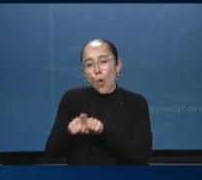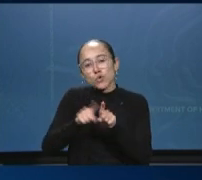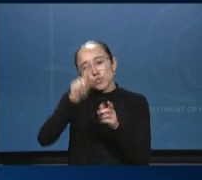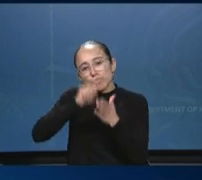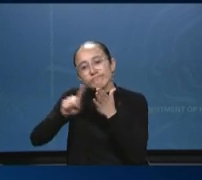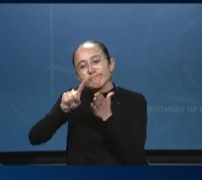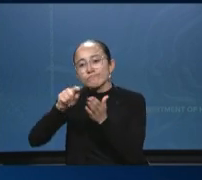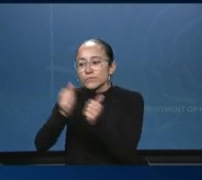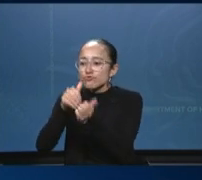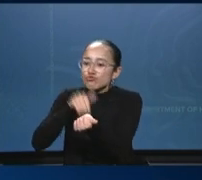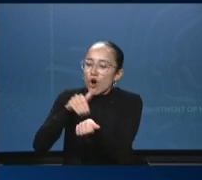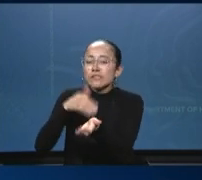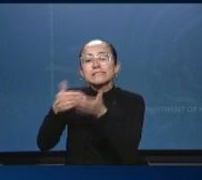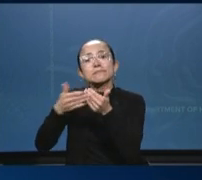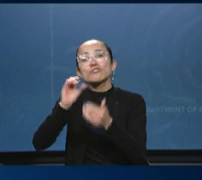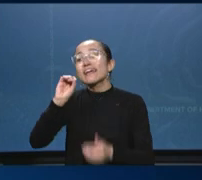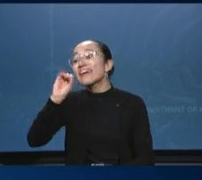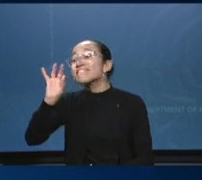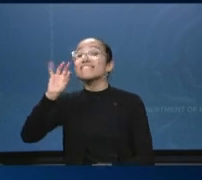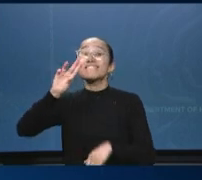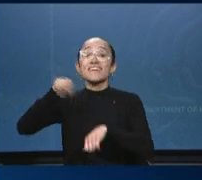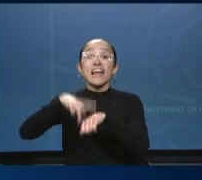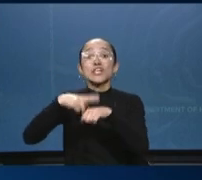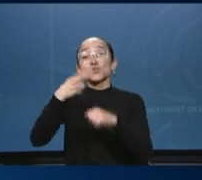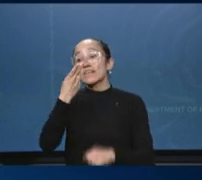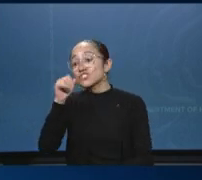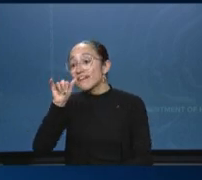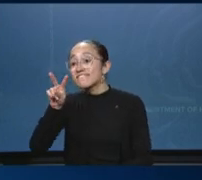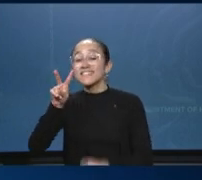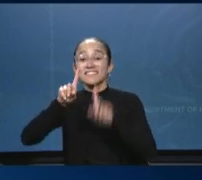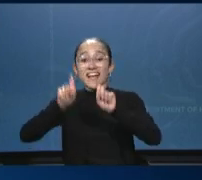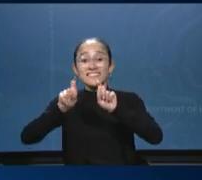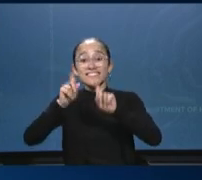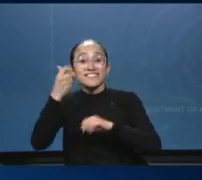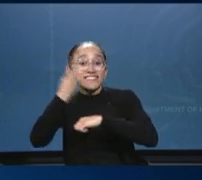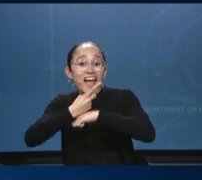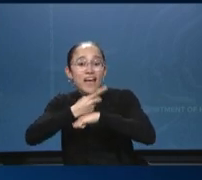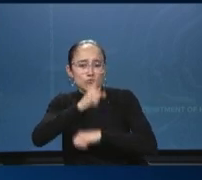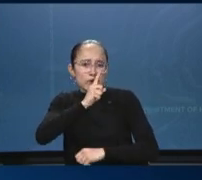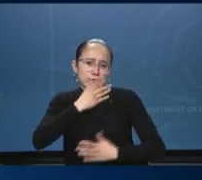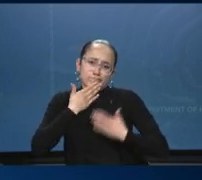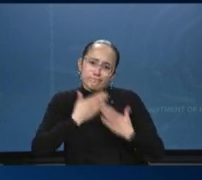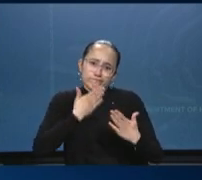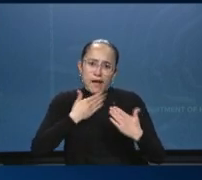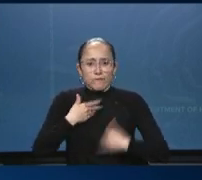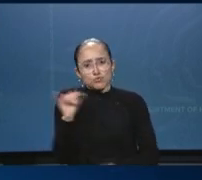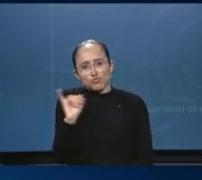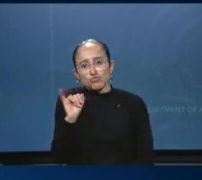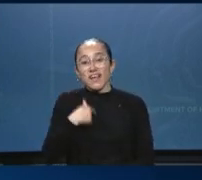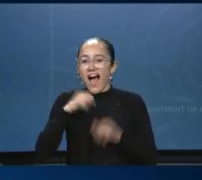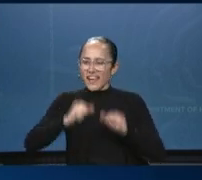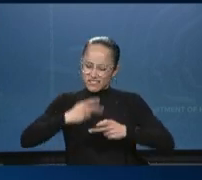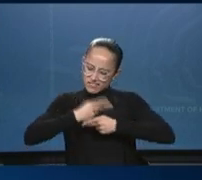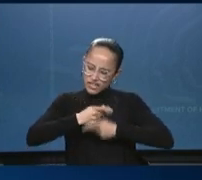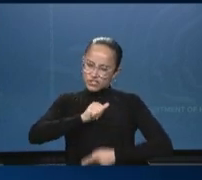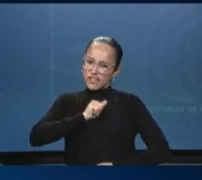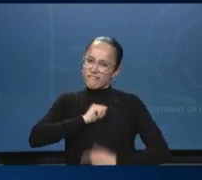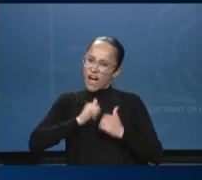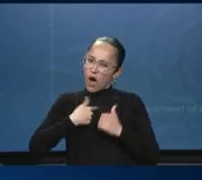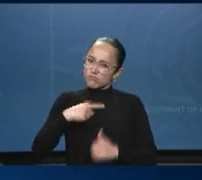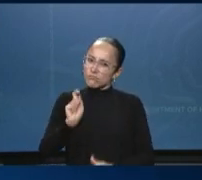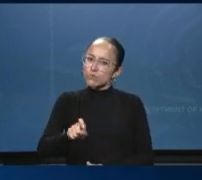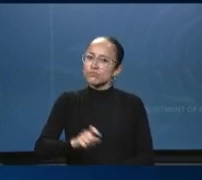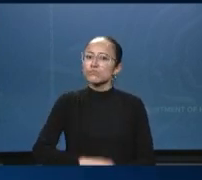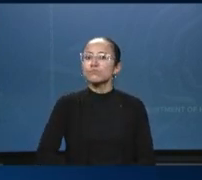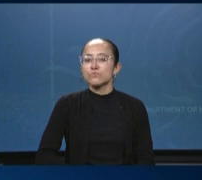up, you know, whether it's National HIV Testing Day. I'm so grateful that I have health insurance because I can take care of myself the way I need to be taken